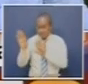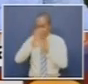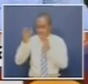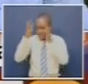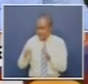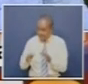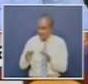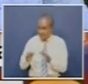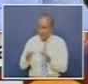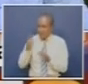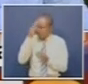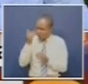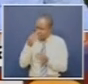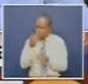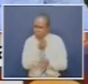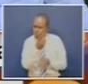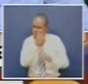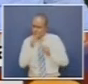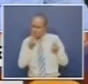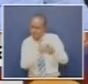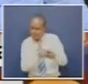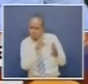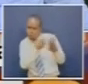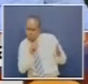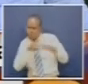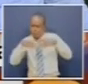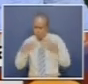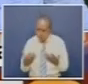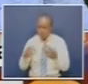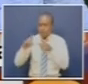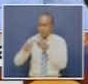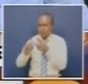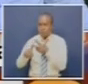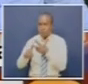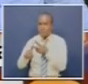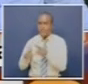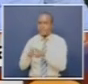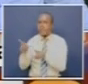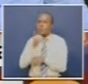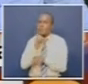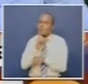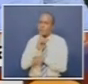came because you saw them doing that and they were being strong in doing that? And number two, Hassan Omar, you're also saying